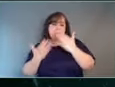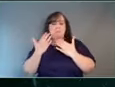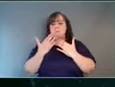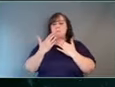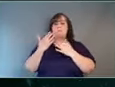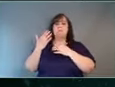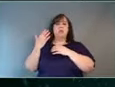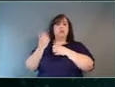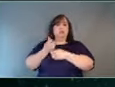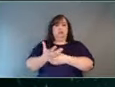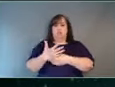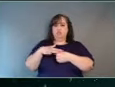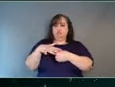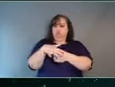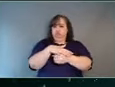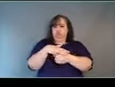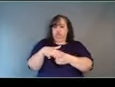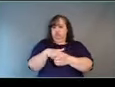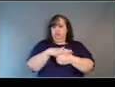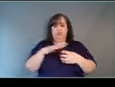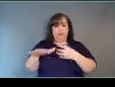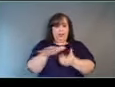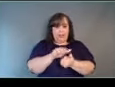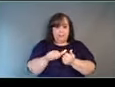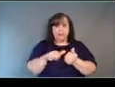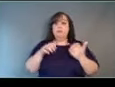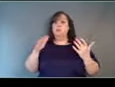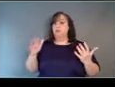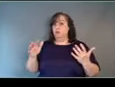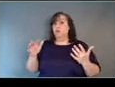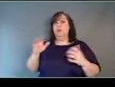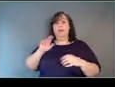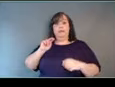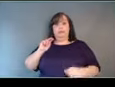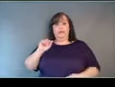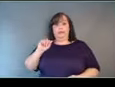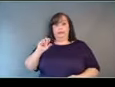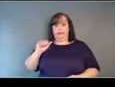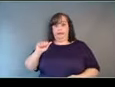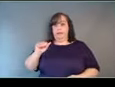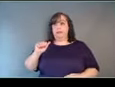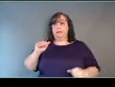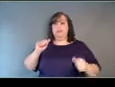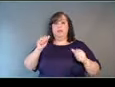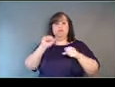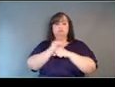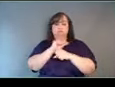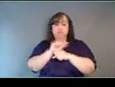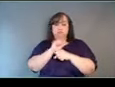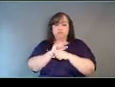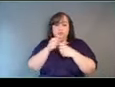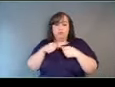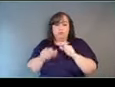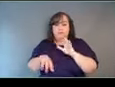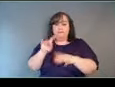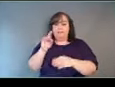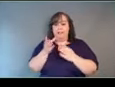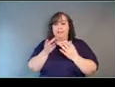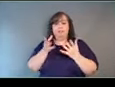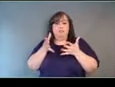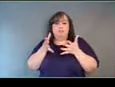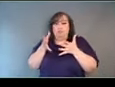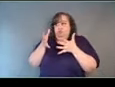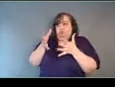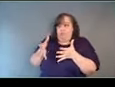a regional damage. And so NASA is working really hard to find the rest of those asteroids because once we know where they are, we'll be able to